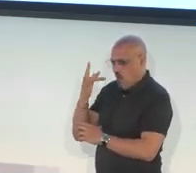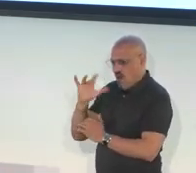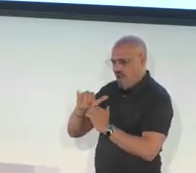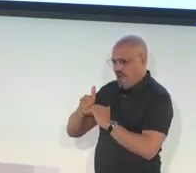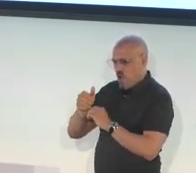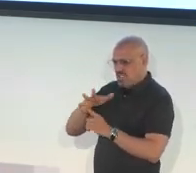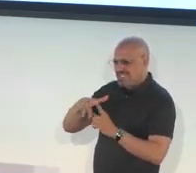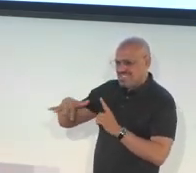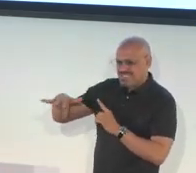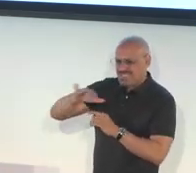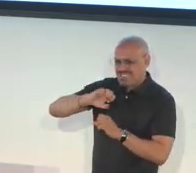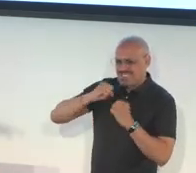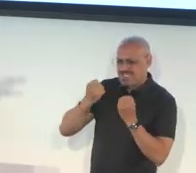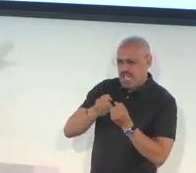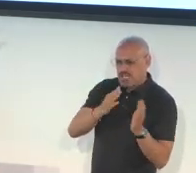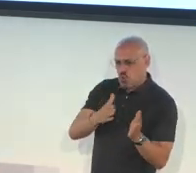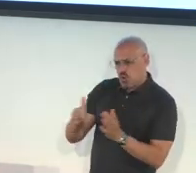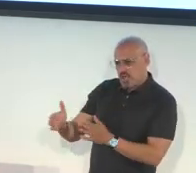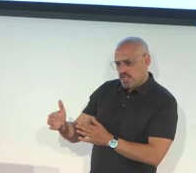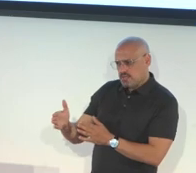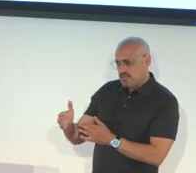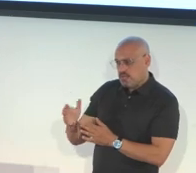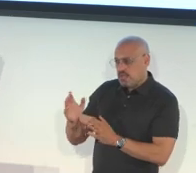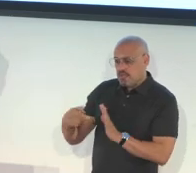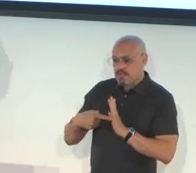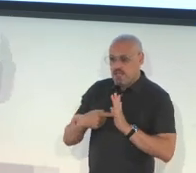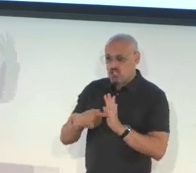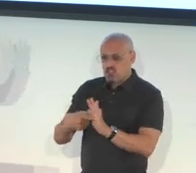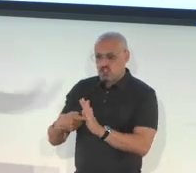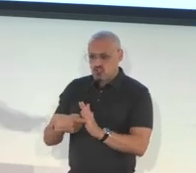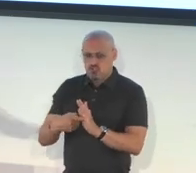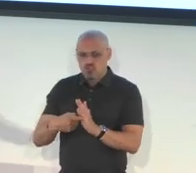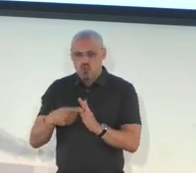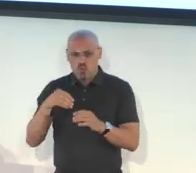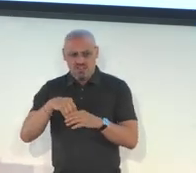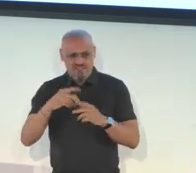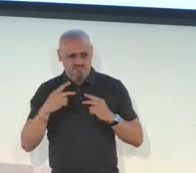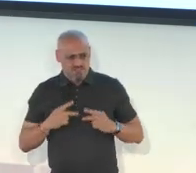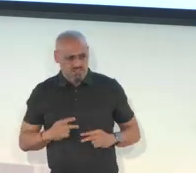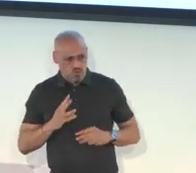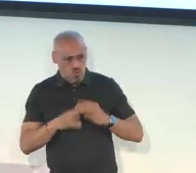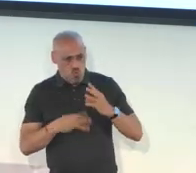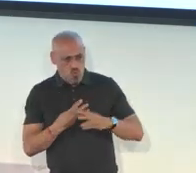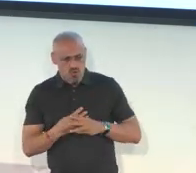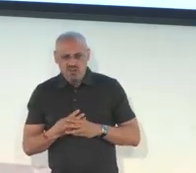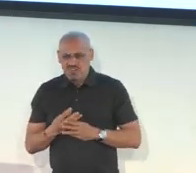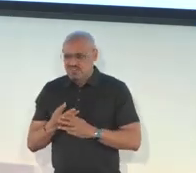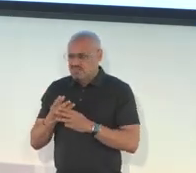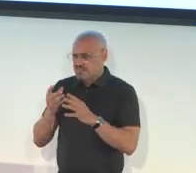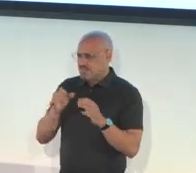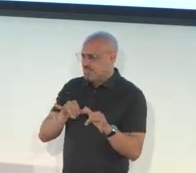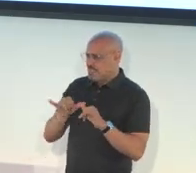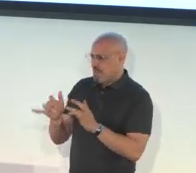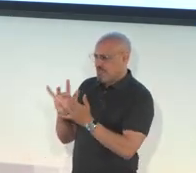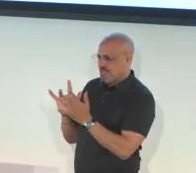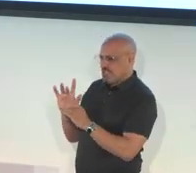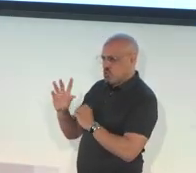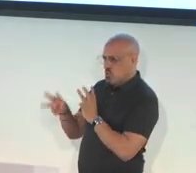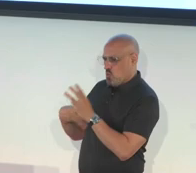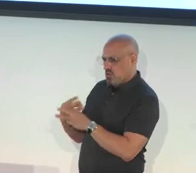that society is organized. And this is reflective with it both within our physical worlds as much as it is within our digital